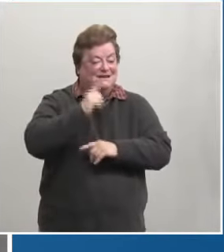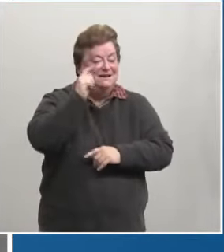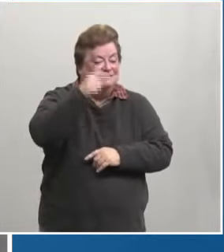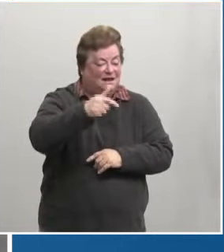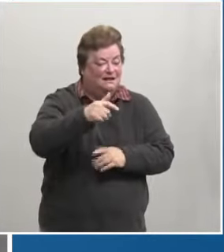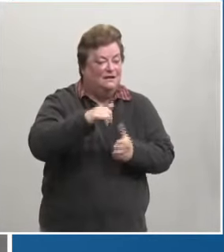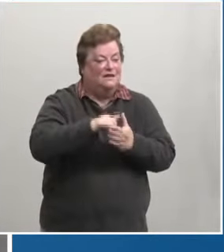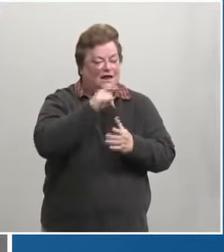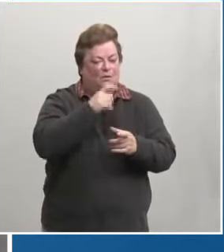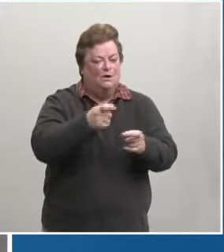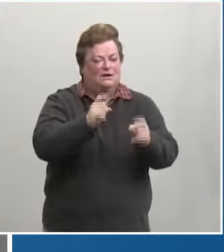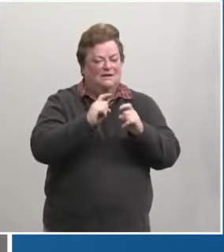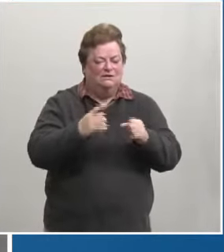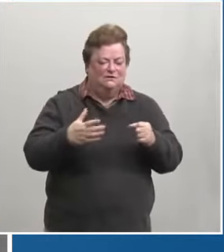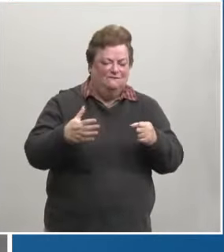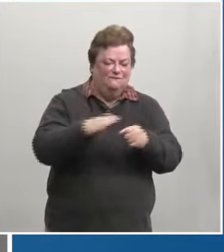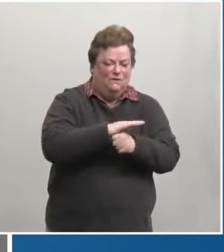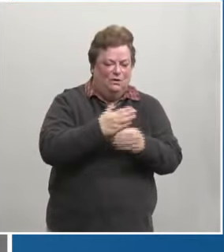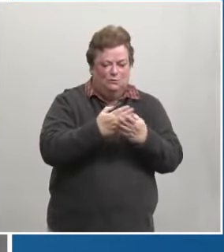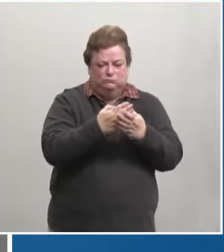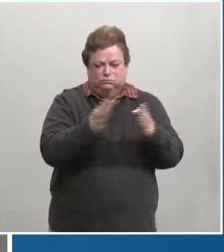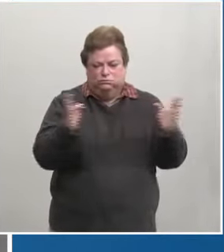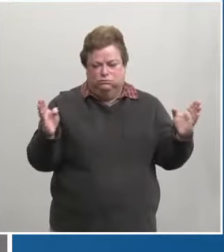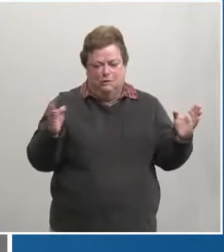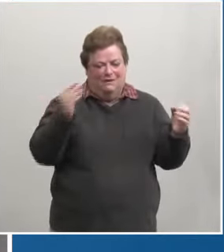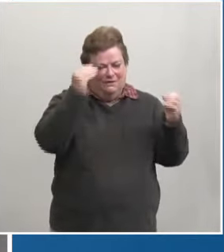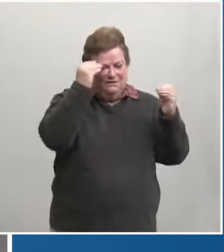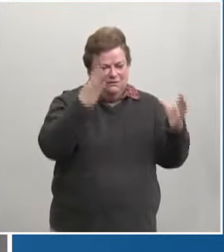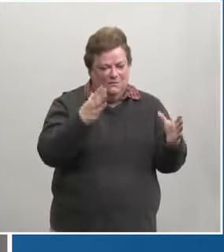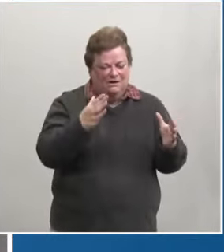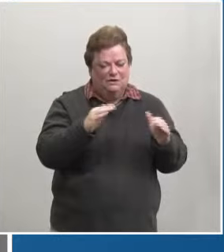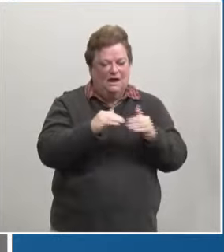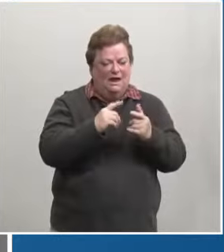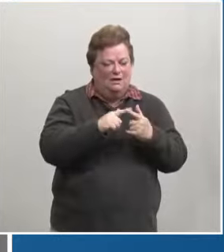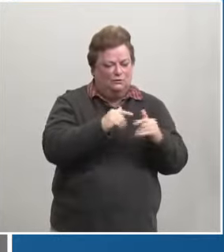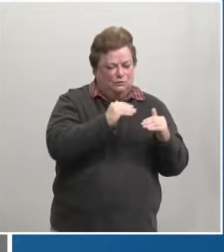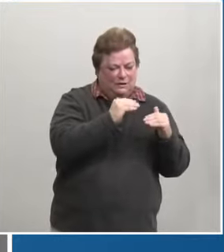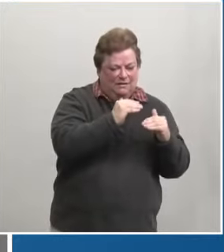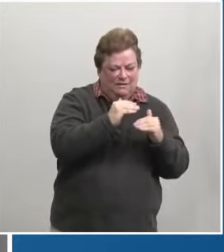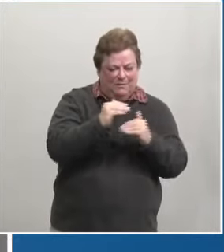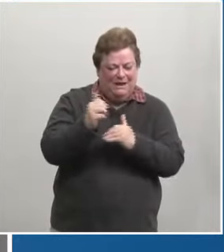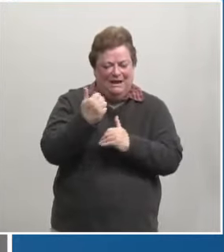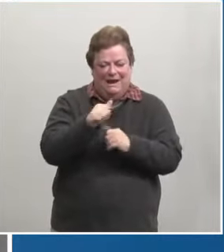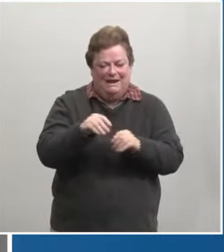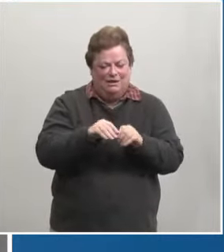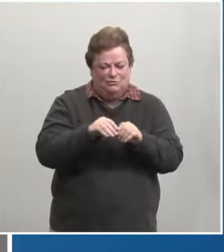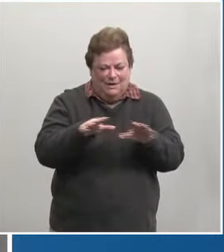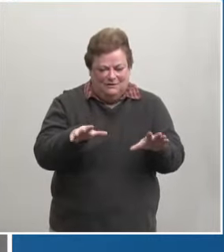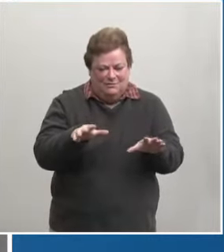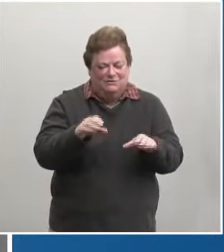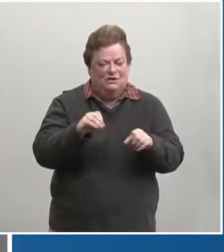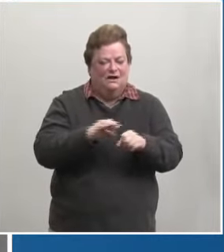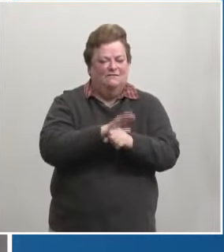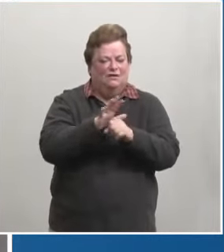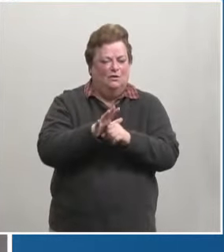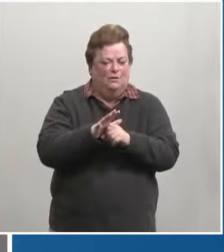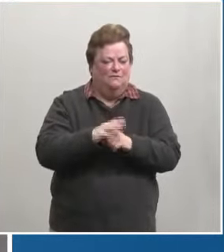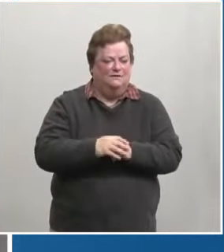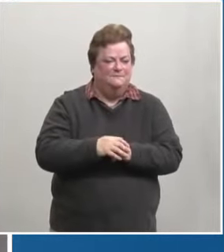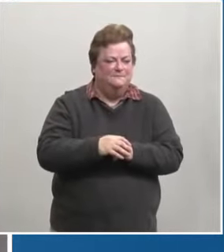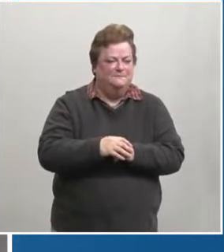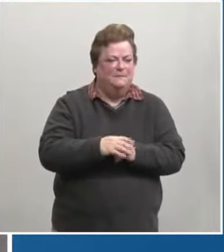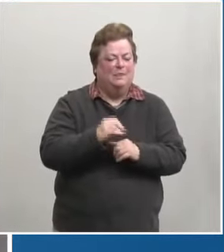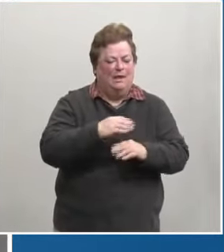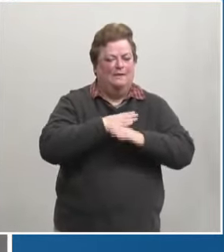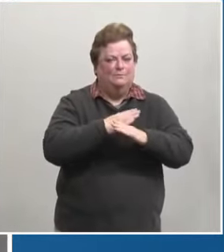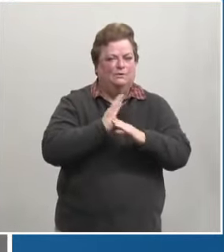provide us the full scope of information to know how to best contain any transmission of coronavirus and protect